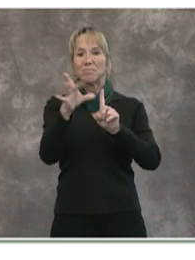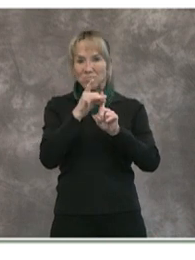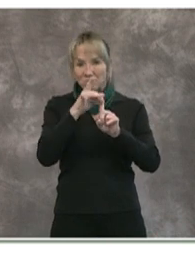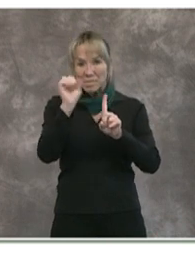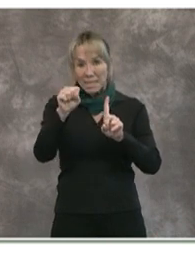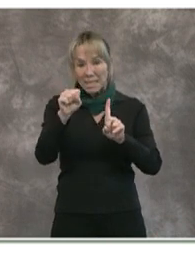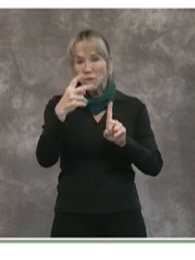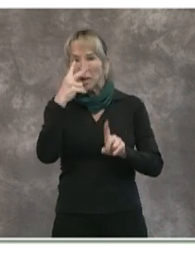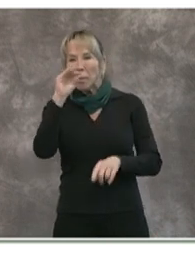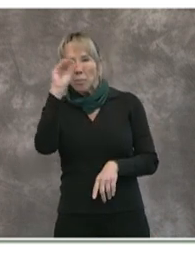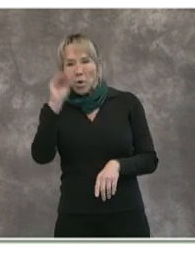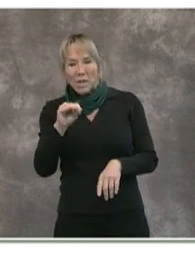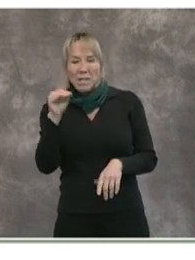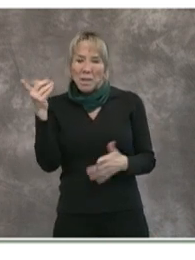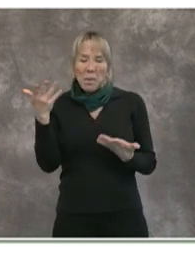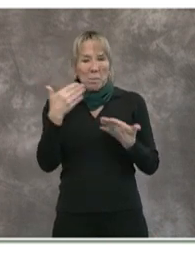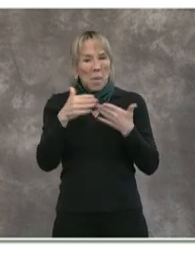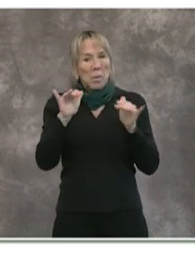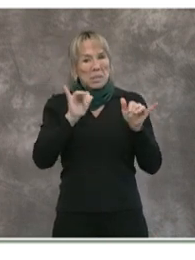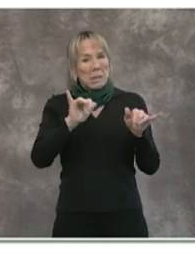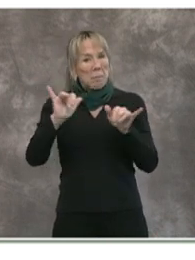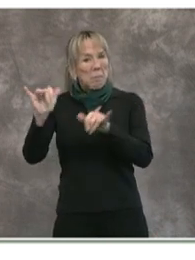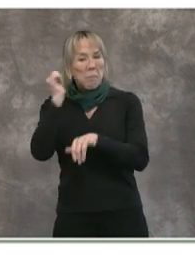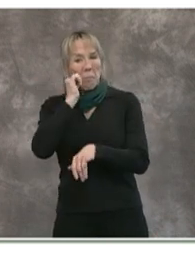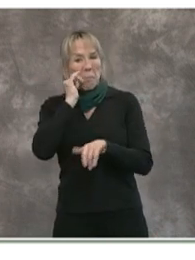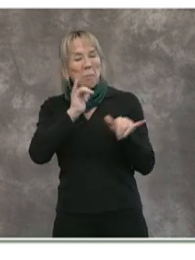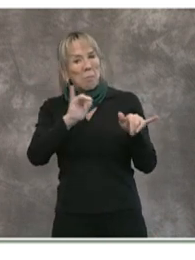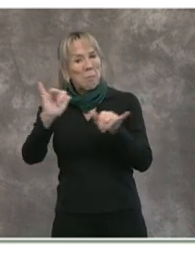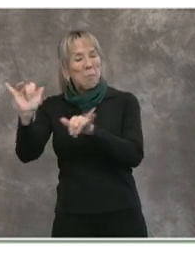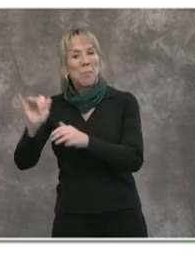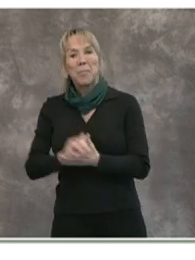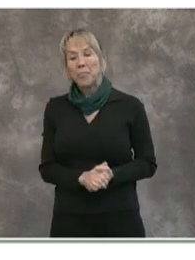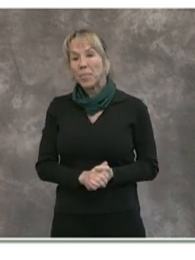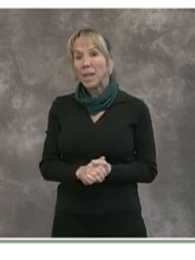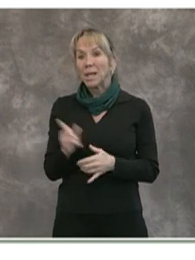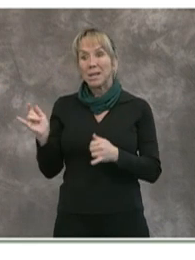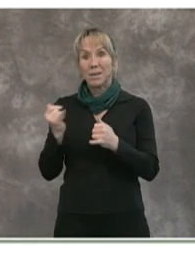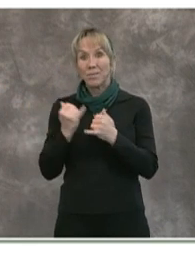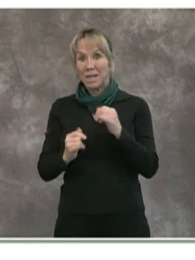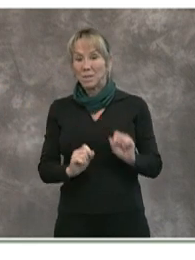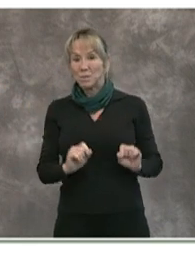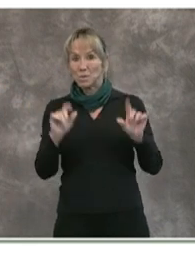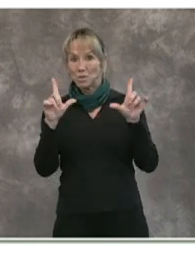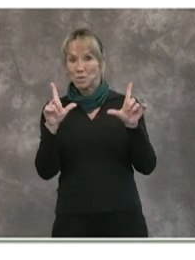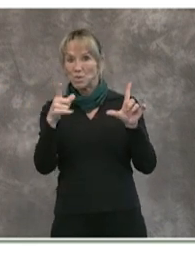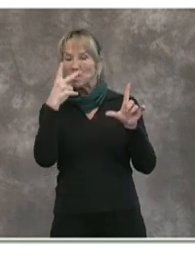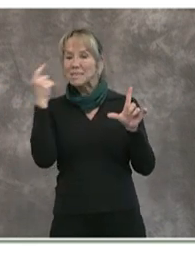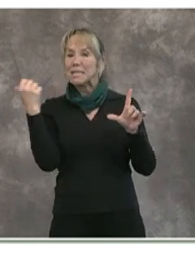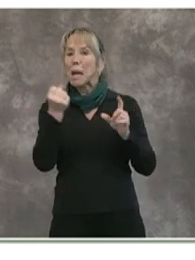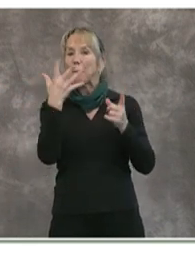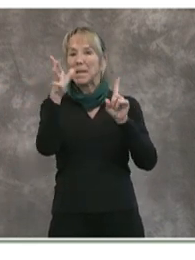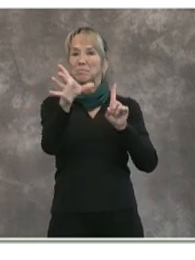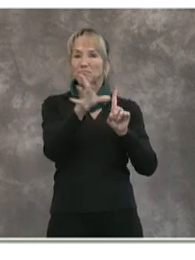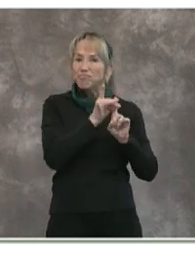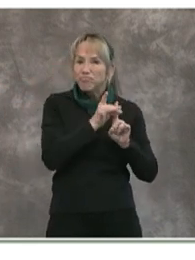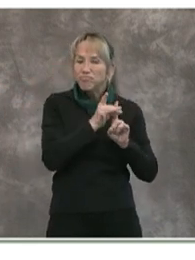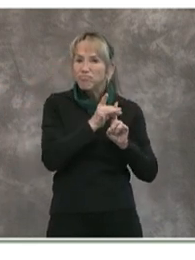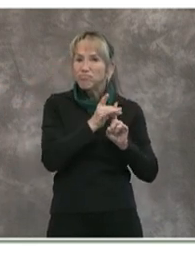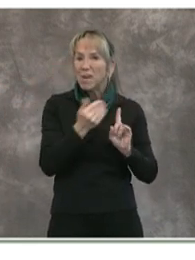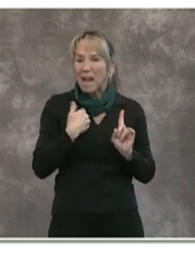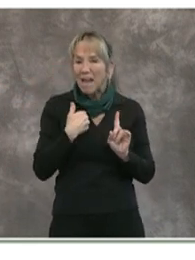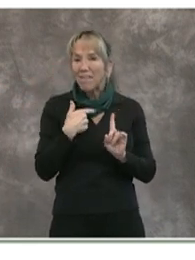The percentages there remain generally consistent. And our final chart here on charts has our positives,